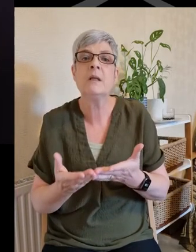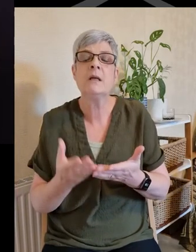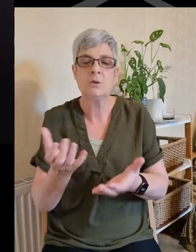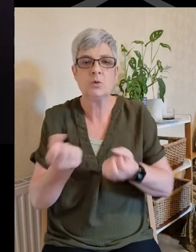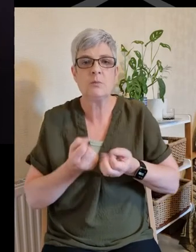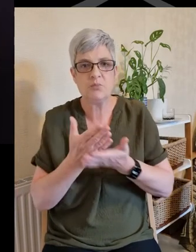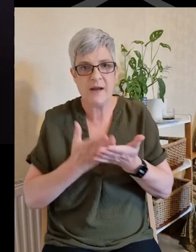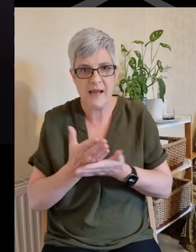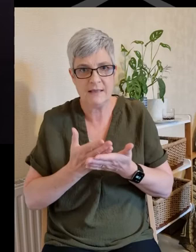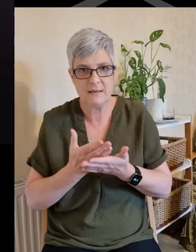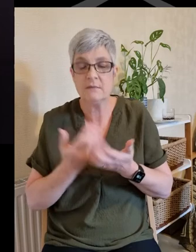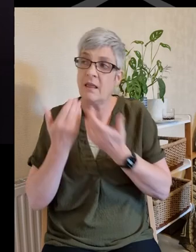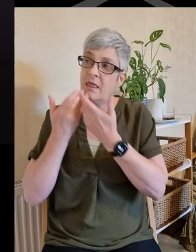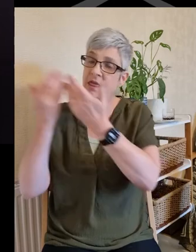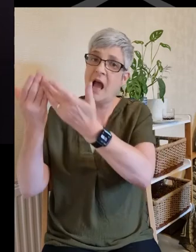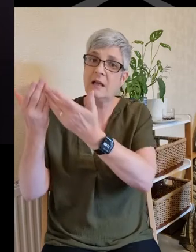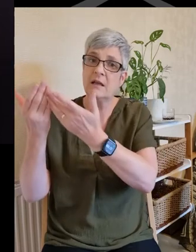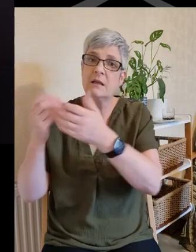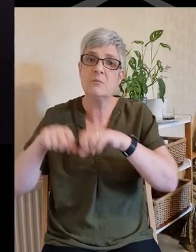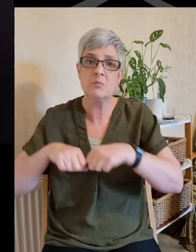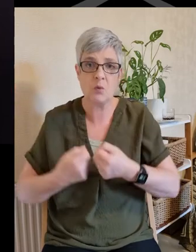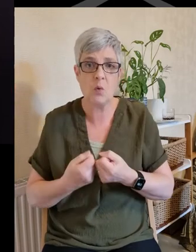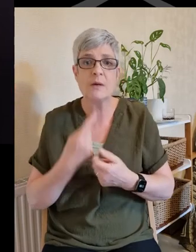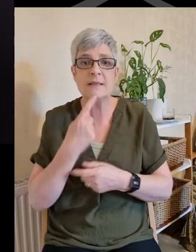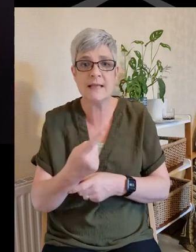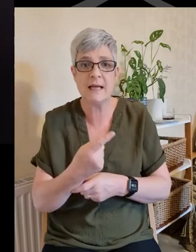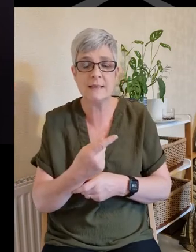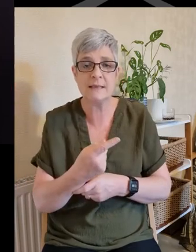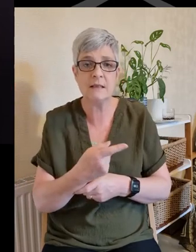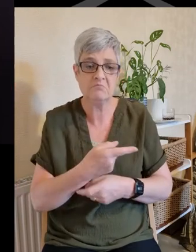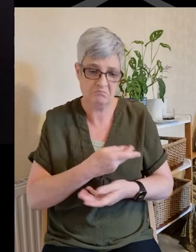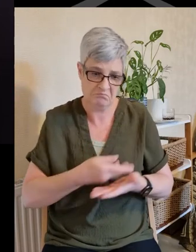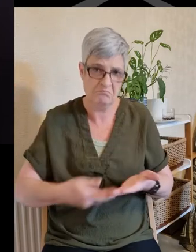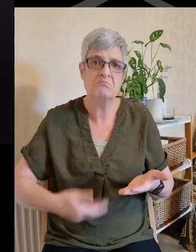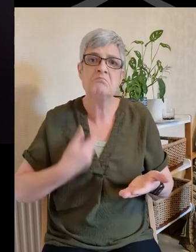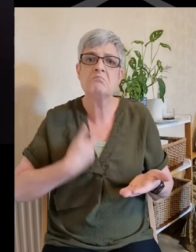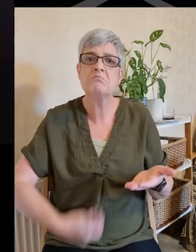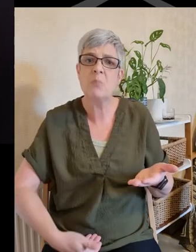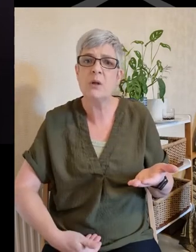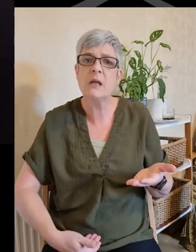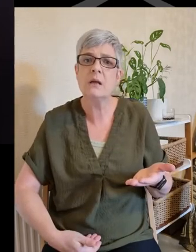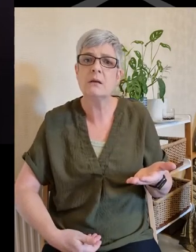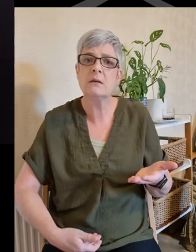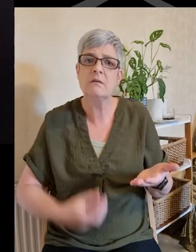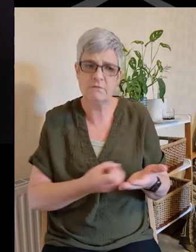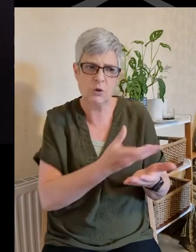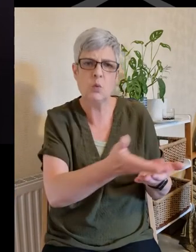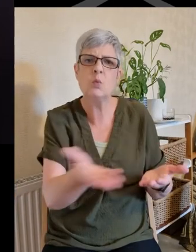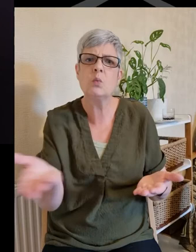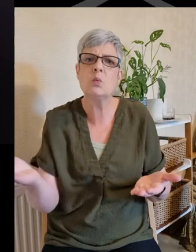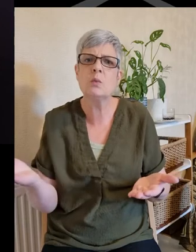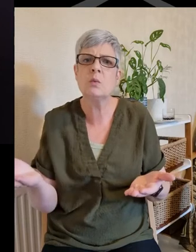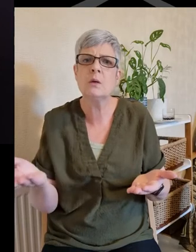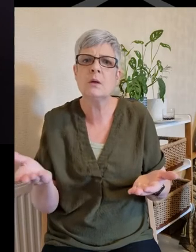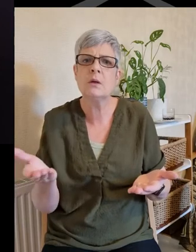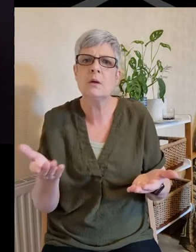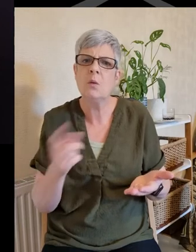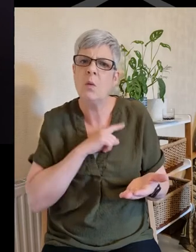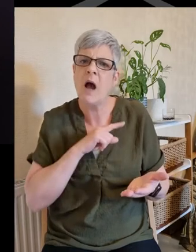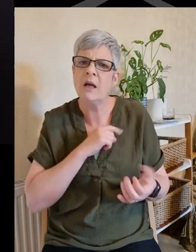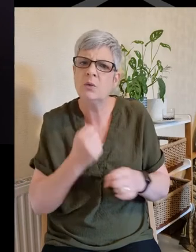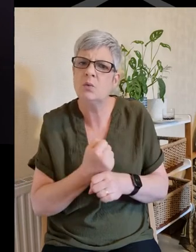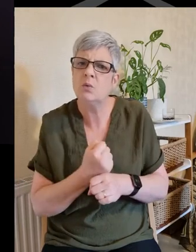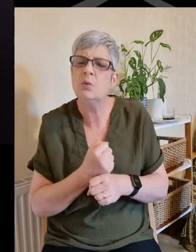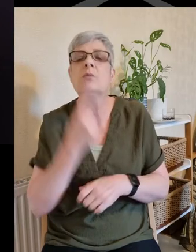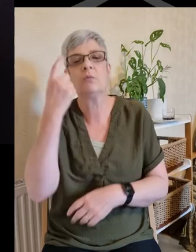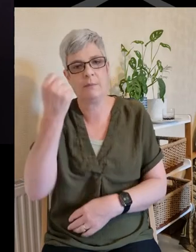and when he had given thanks, he broke it and said, "This is my body, which is for you. Do this in remembrance of